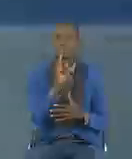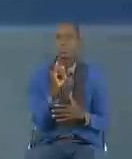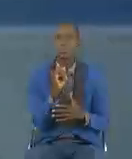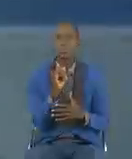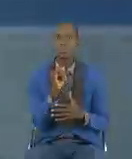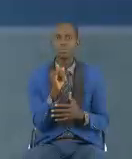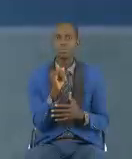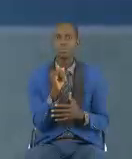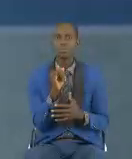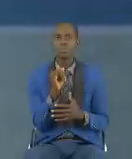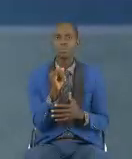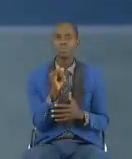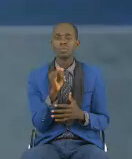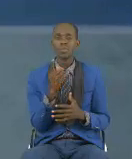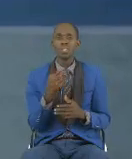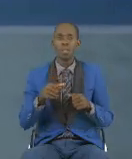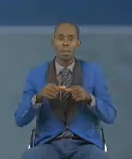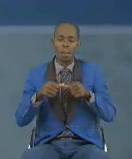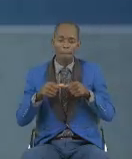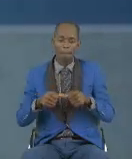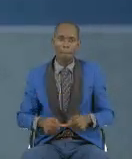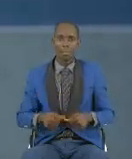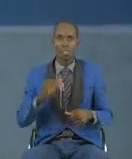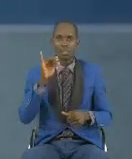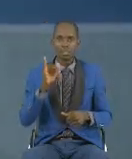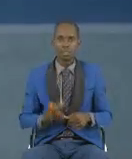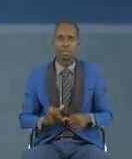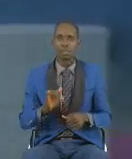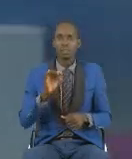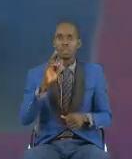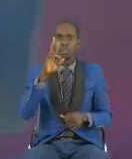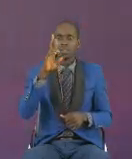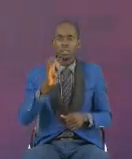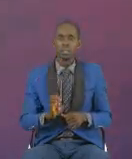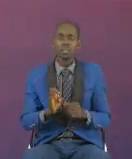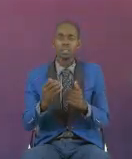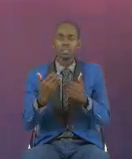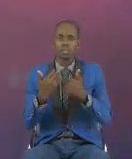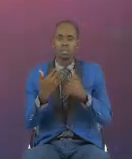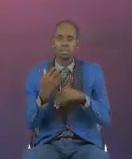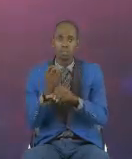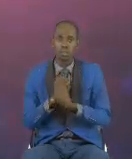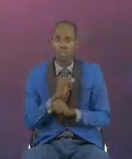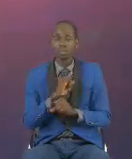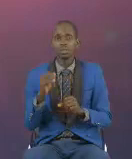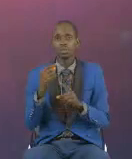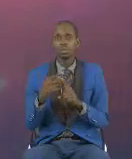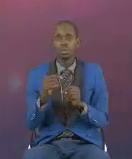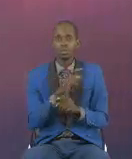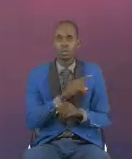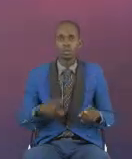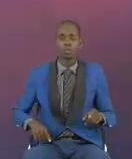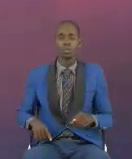the permanently repossessing the word of the Lord. That now,